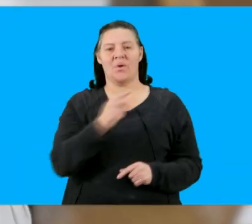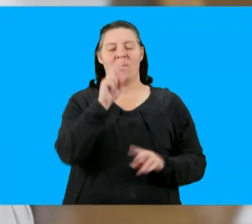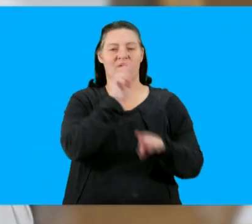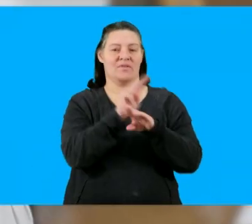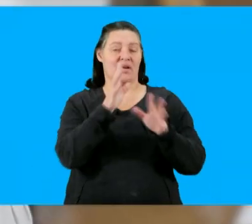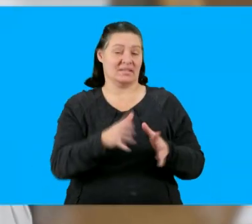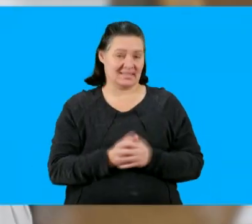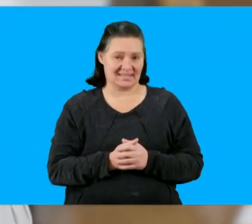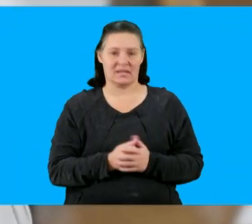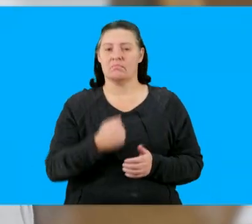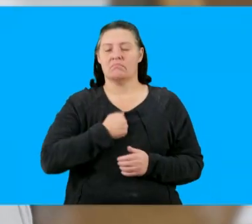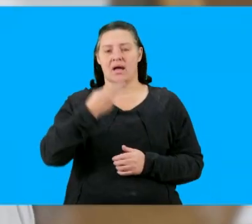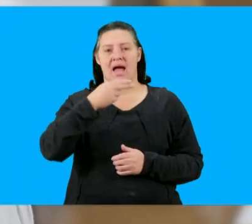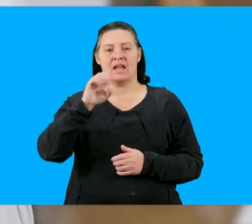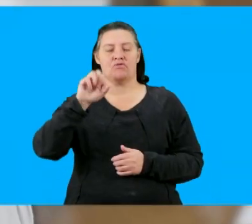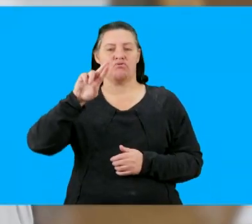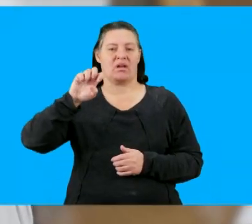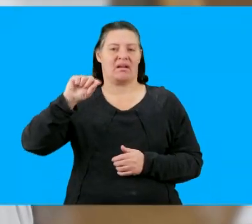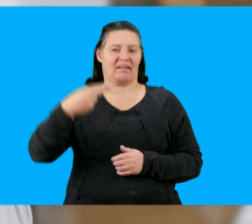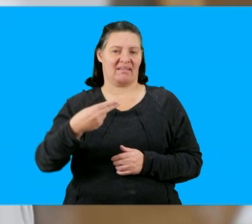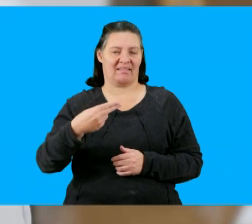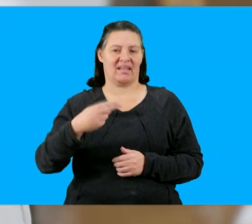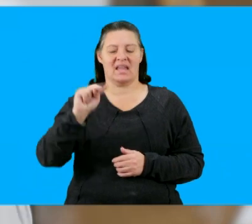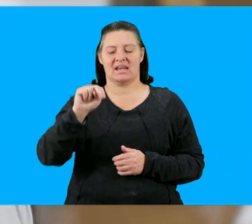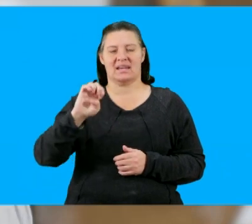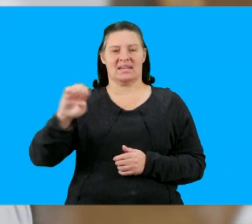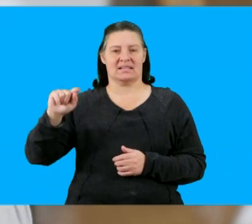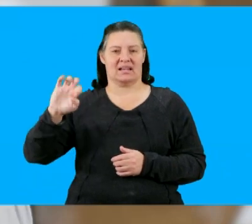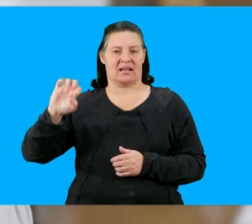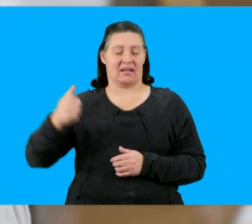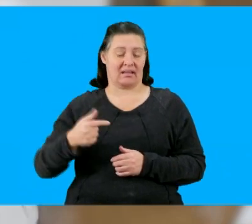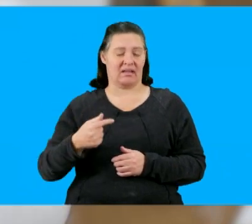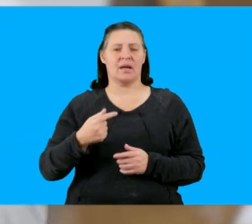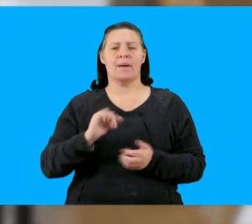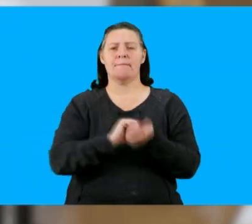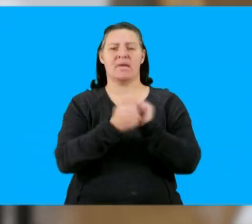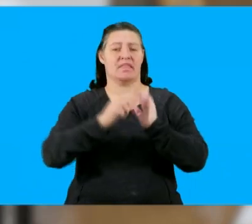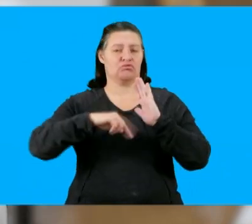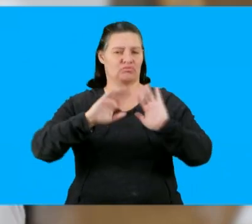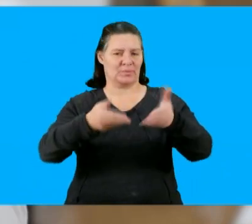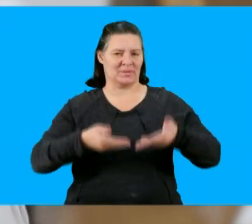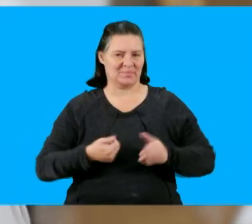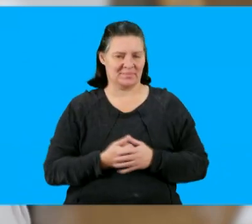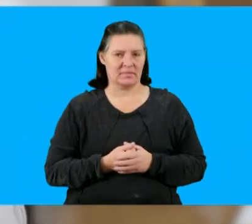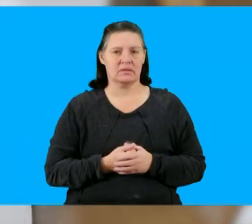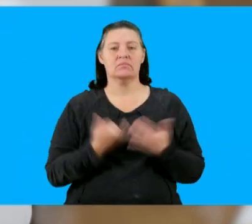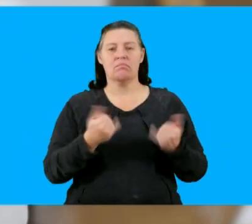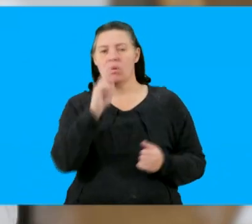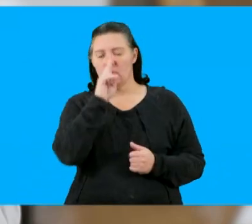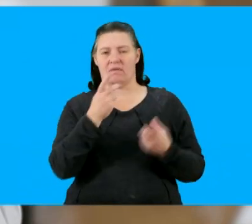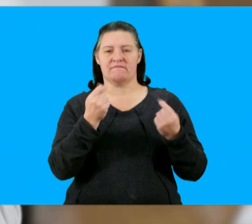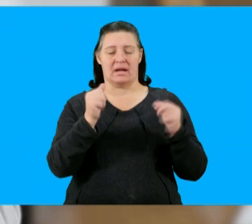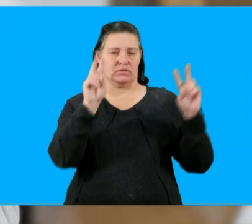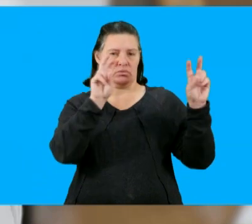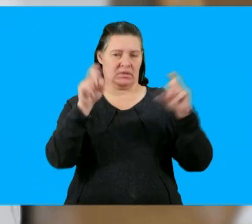Good day to all our viewers out there. My name is Heinrich Neertling and welcome to Mathematical Literacy. In today's lesson, we'll be looking at the topic